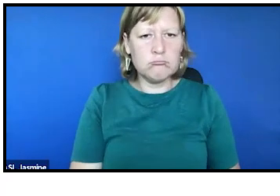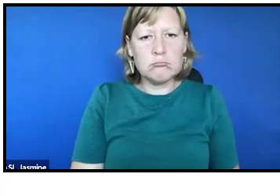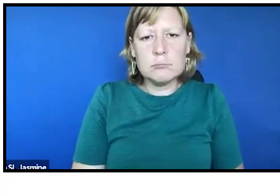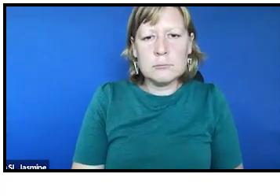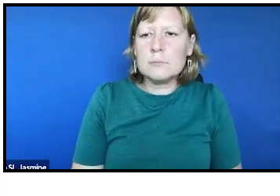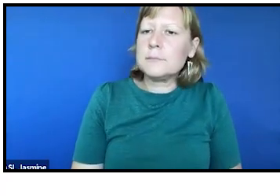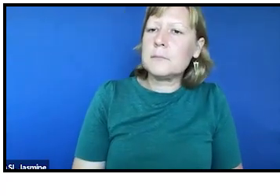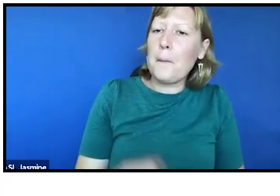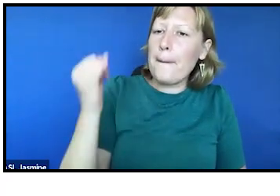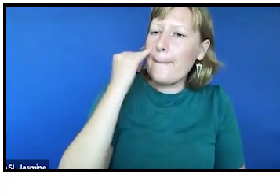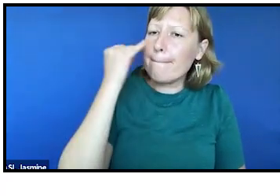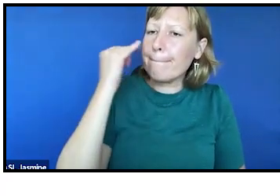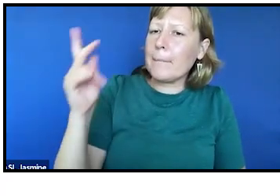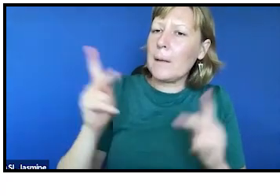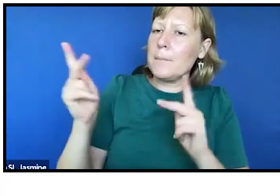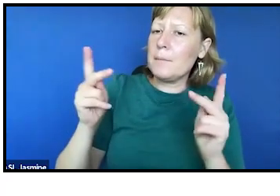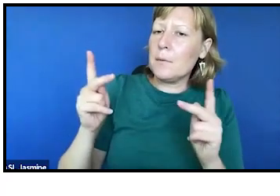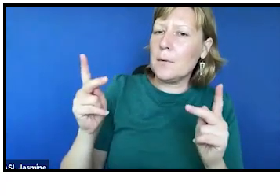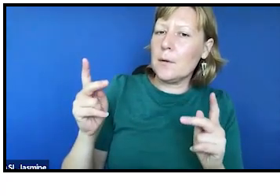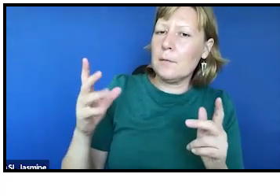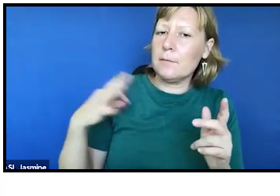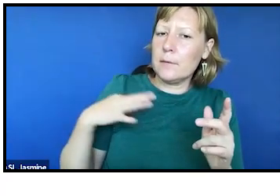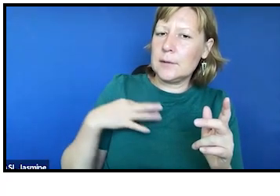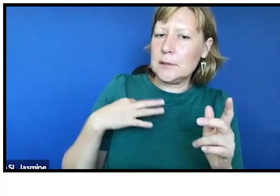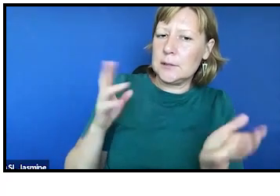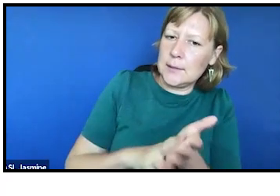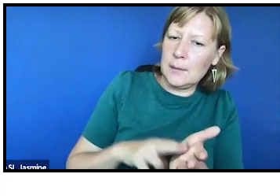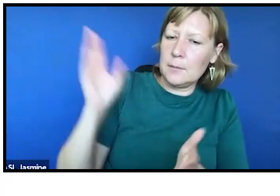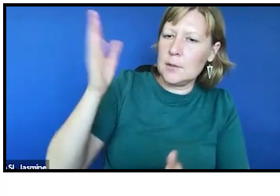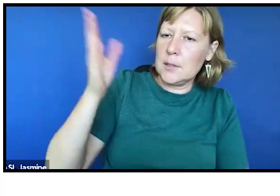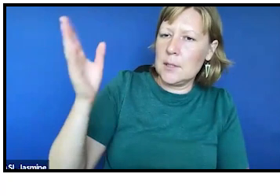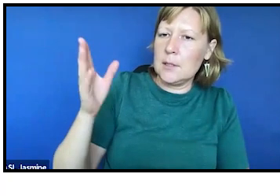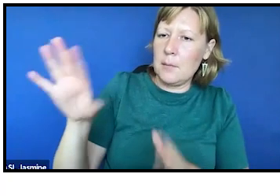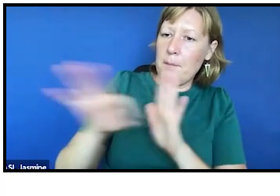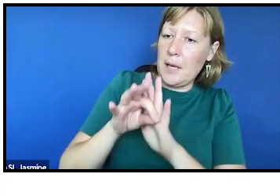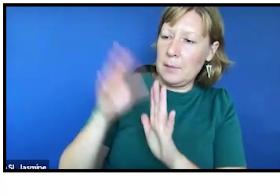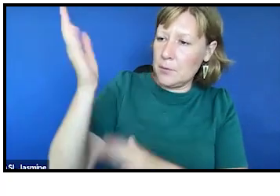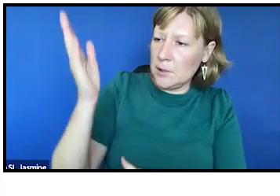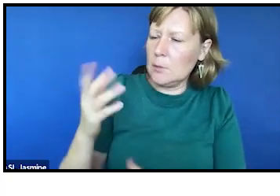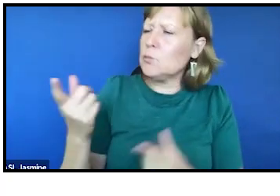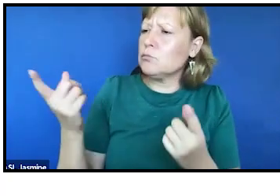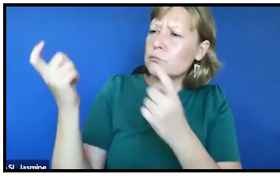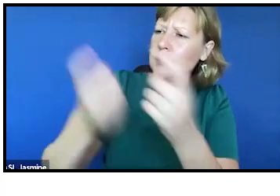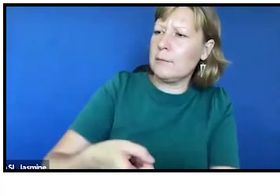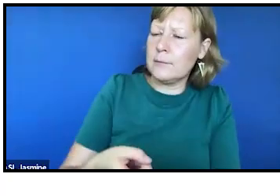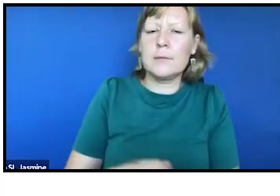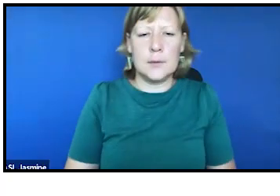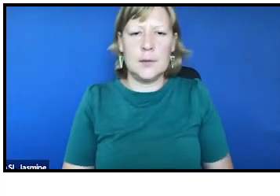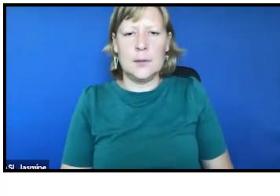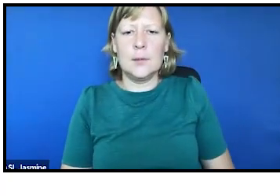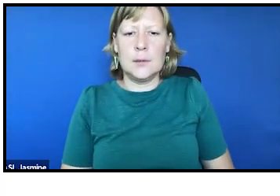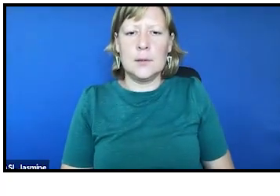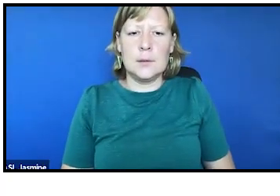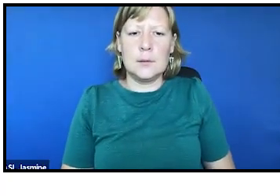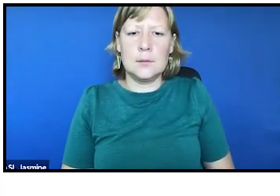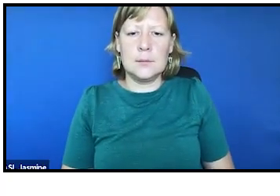And if people present, what do they get? And if you present, the two of your